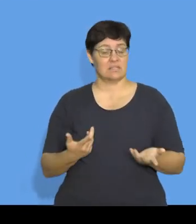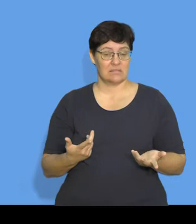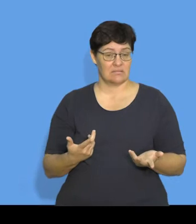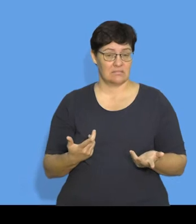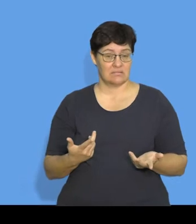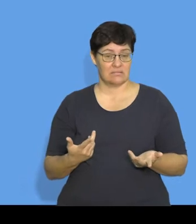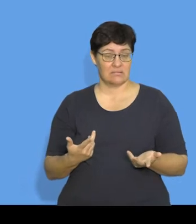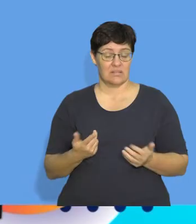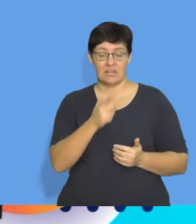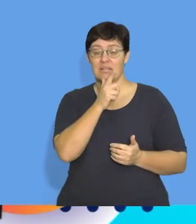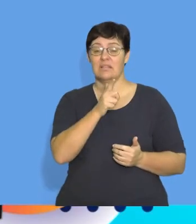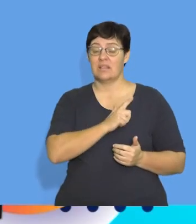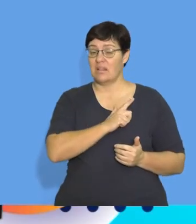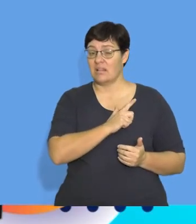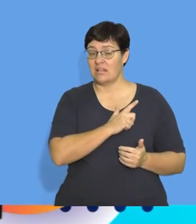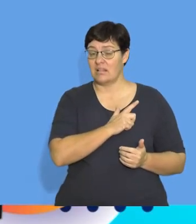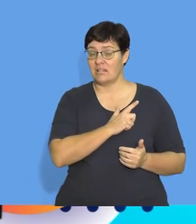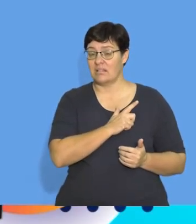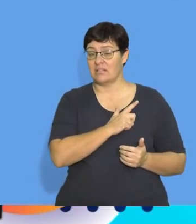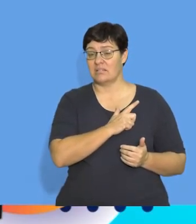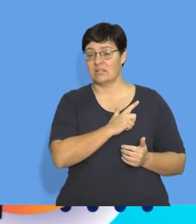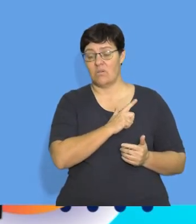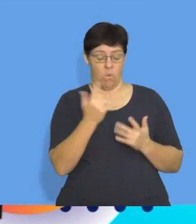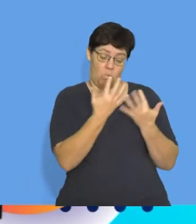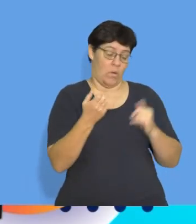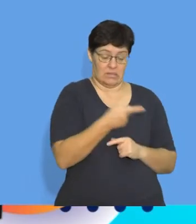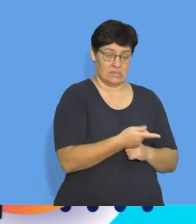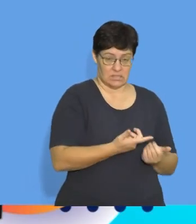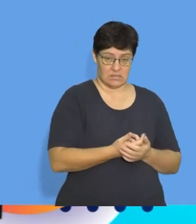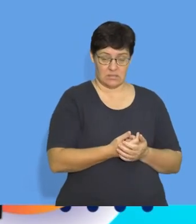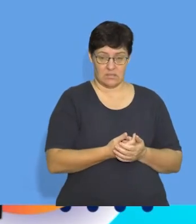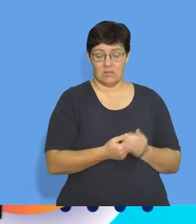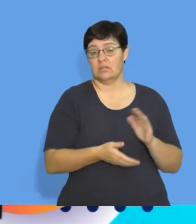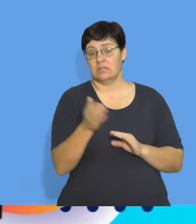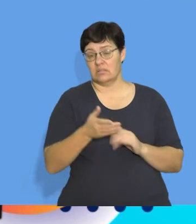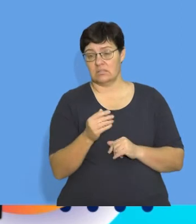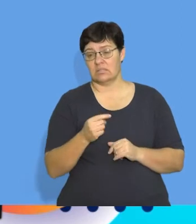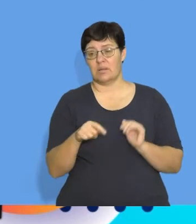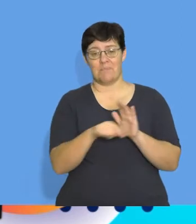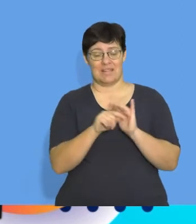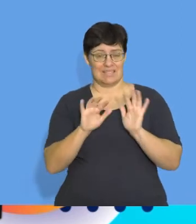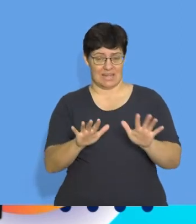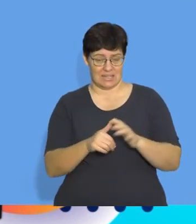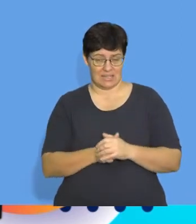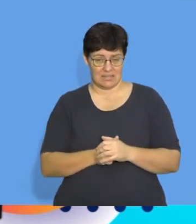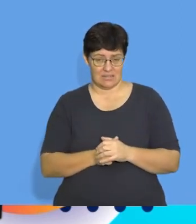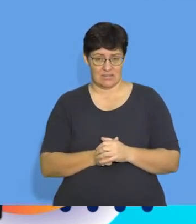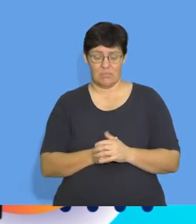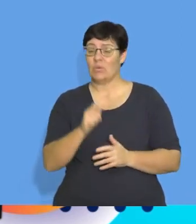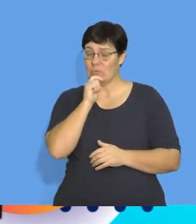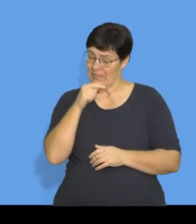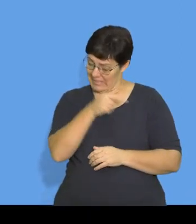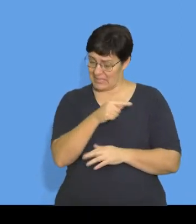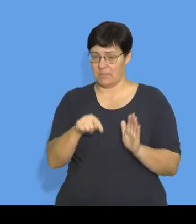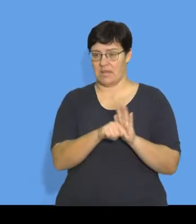to us, well, we worked out that acceleration due to gravity was minus 10. I have to use that.